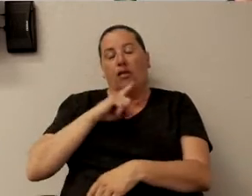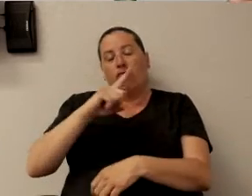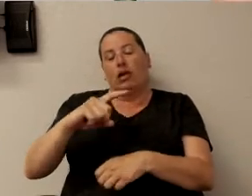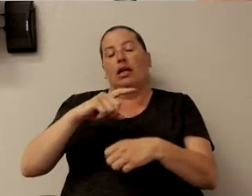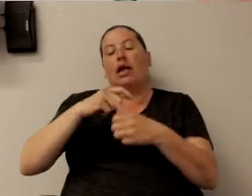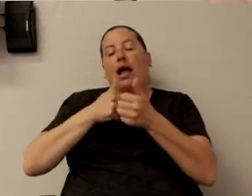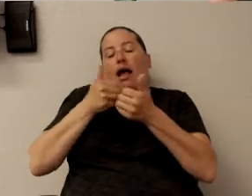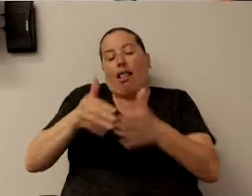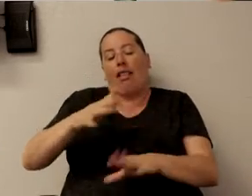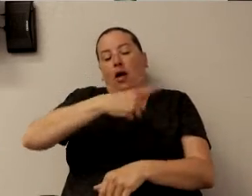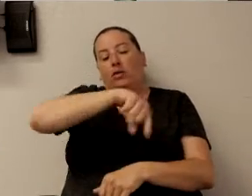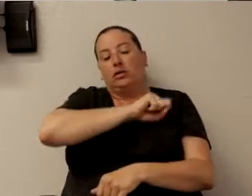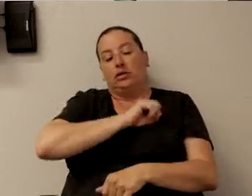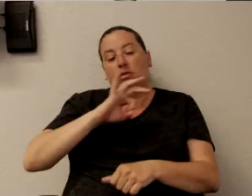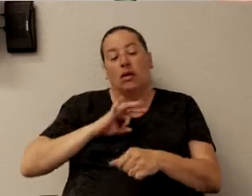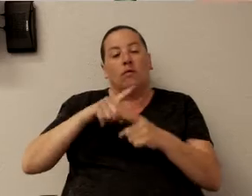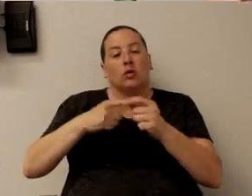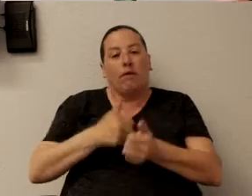very routine,